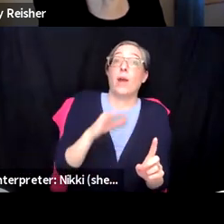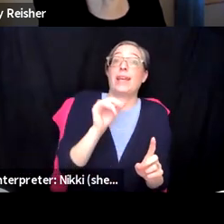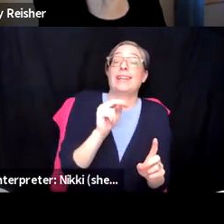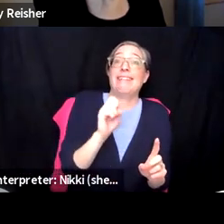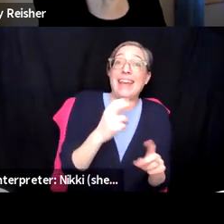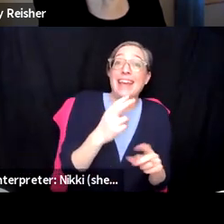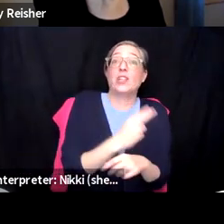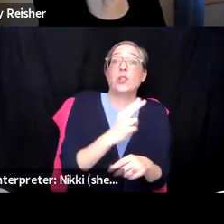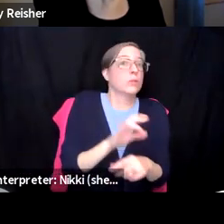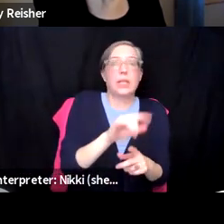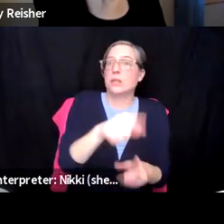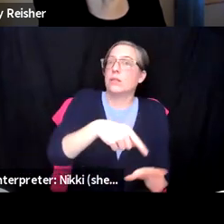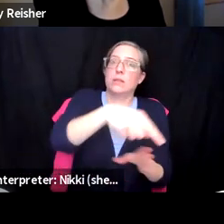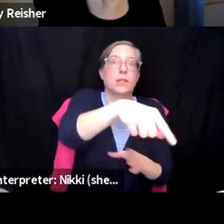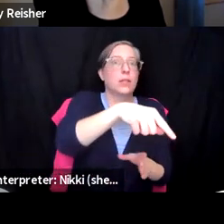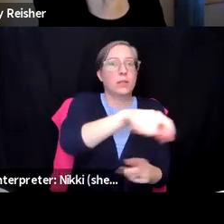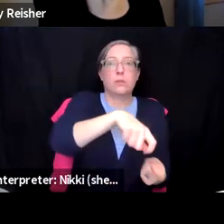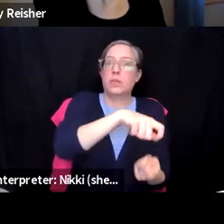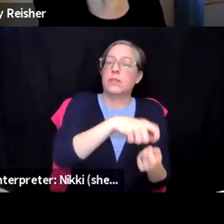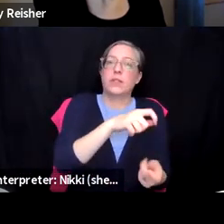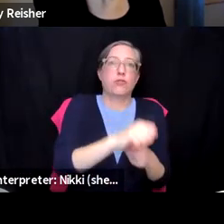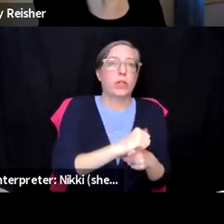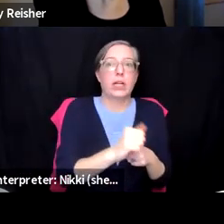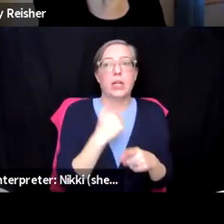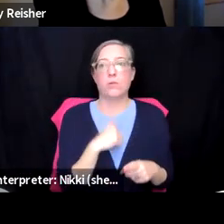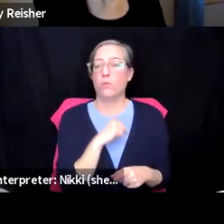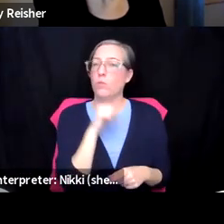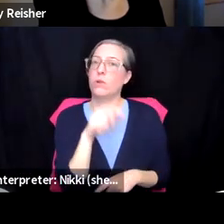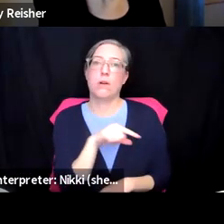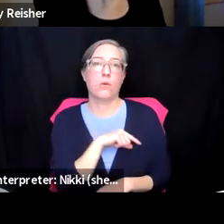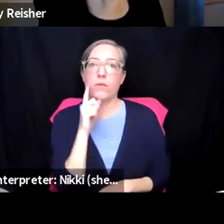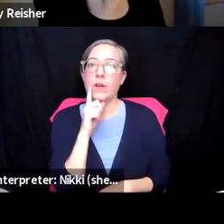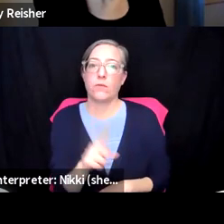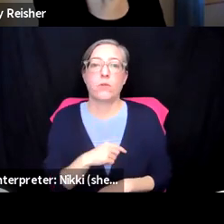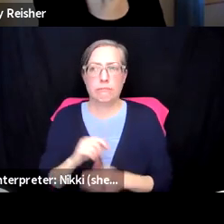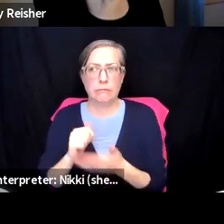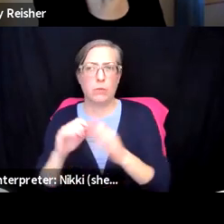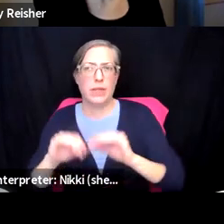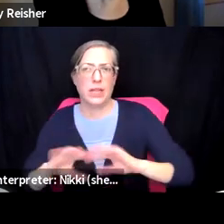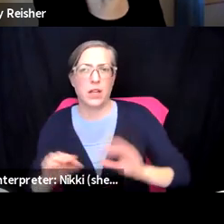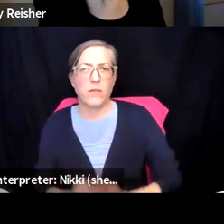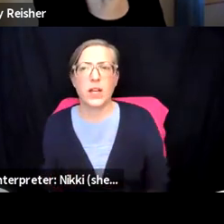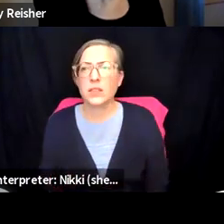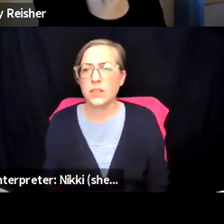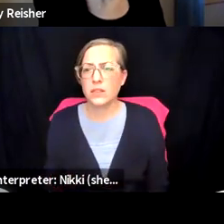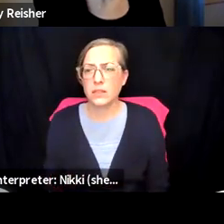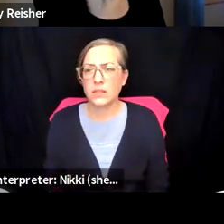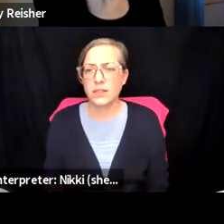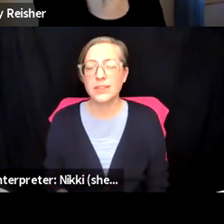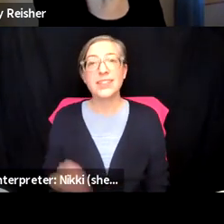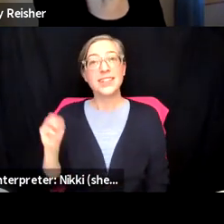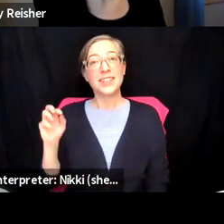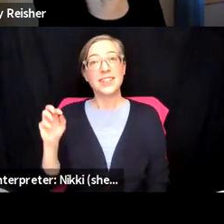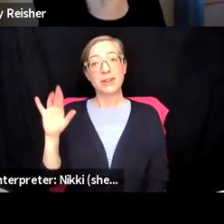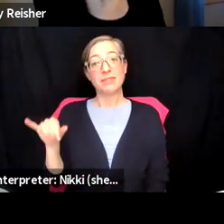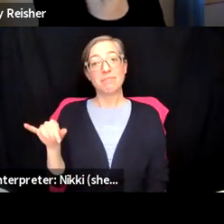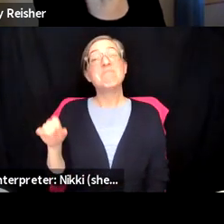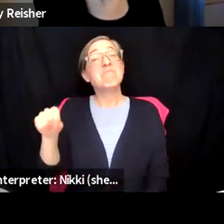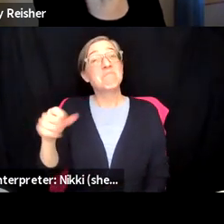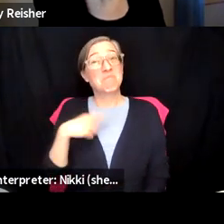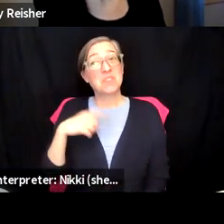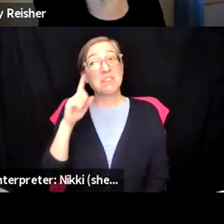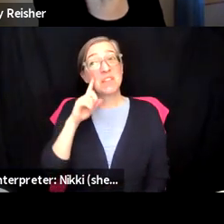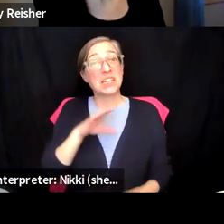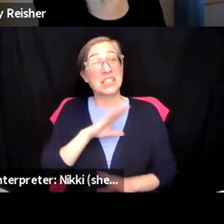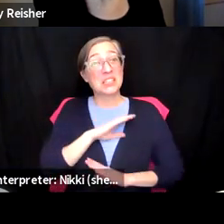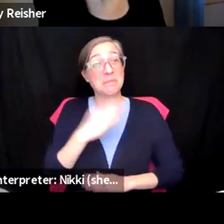type of training that we don't provide. Hope that's clear. I think that did it. Thank you. I'm going to go